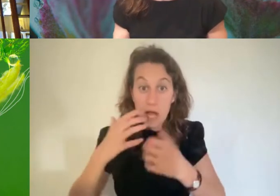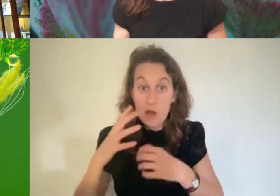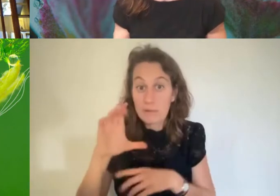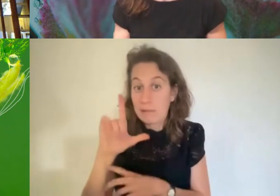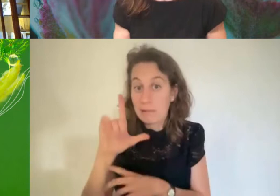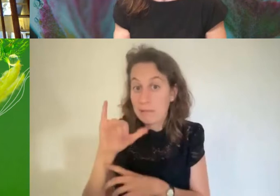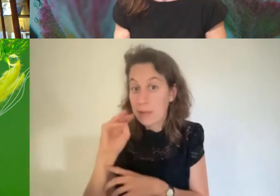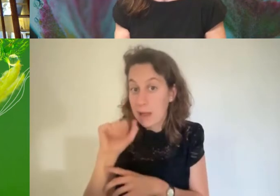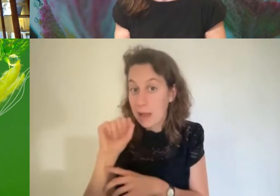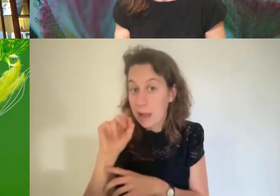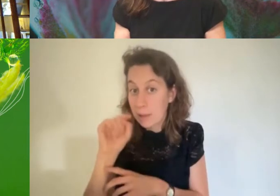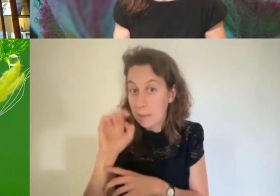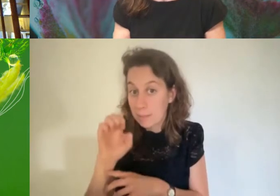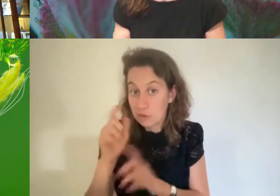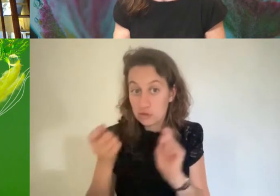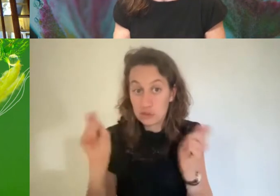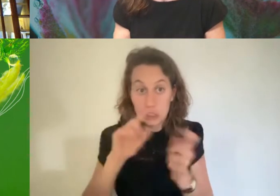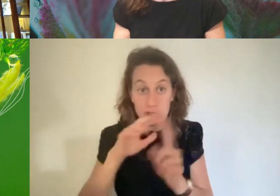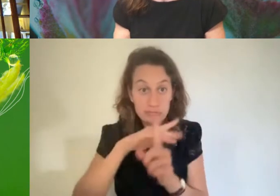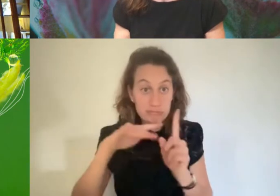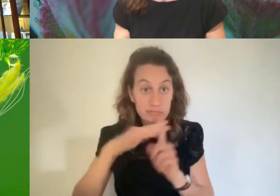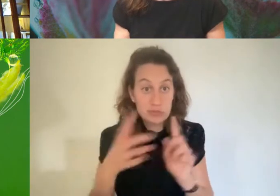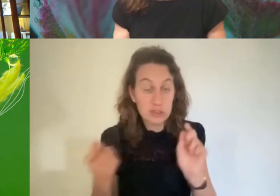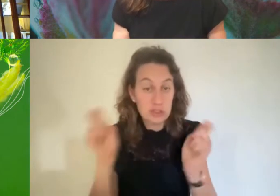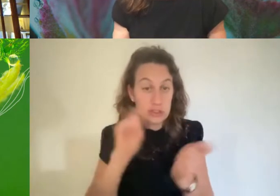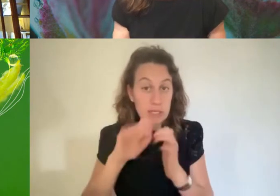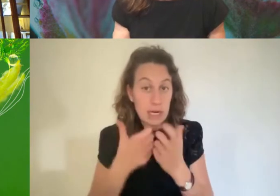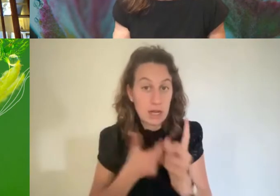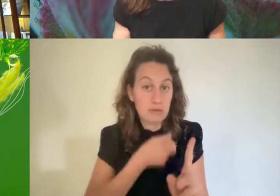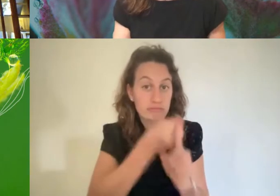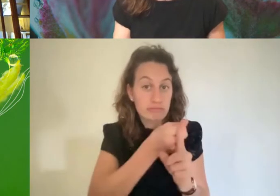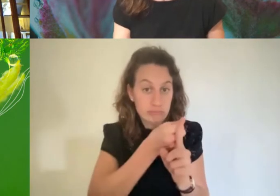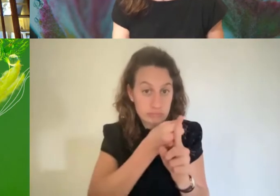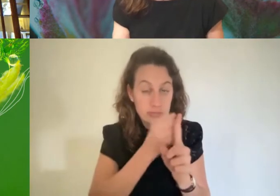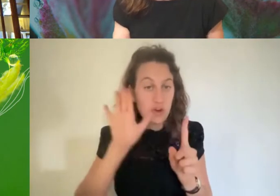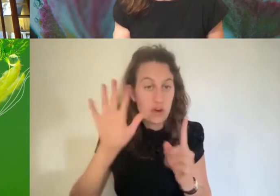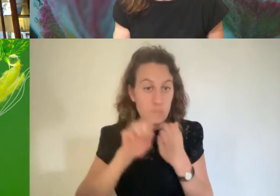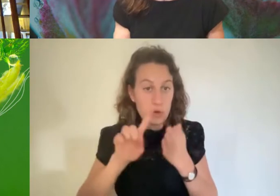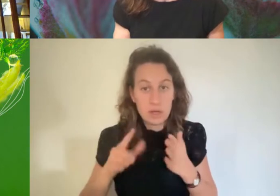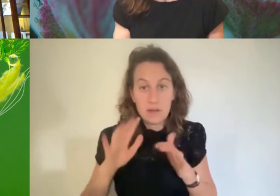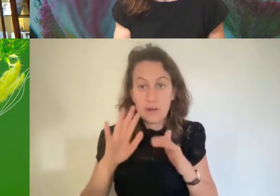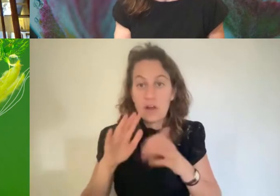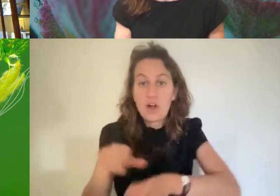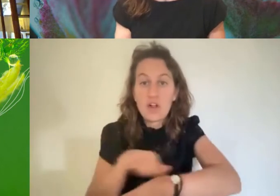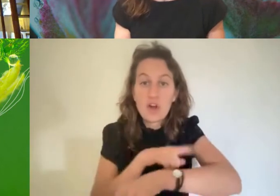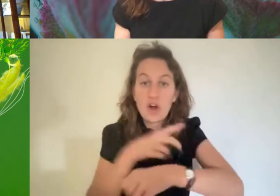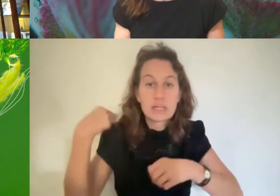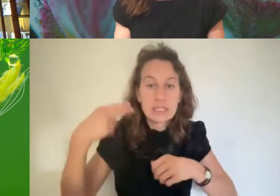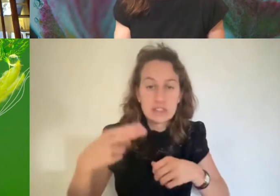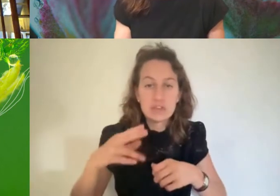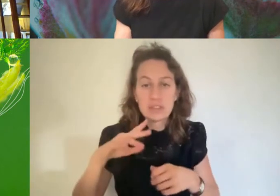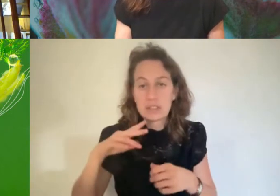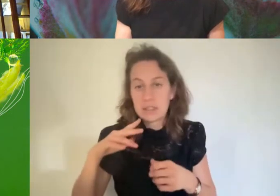a part of, possibly a part of Dr. Miller's research. I have a long history of working with nature as well as